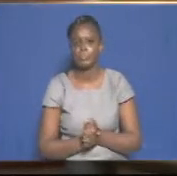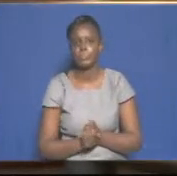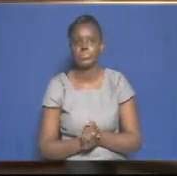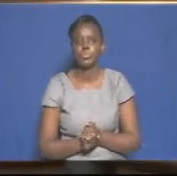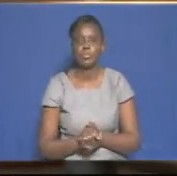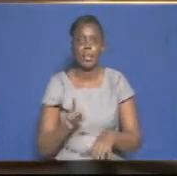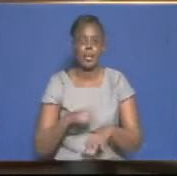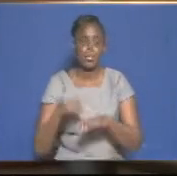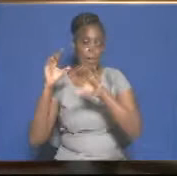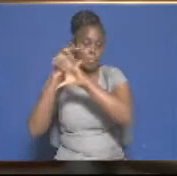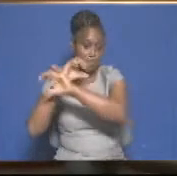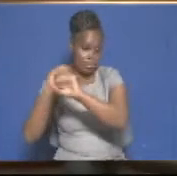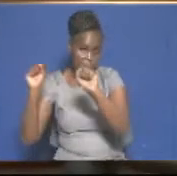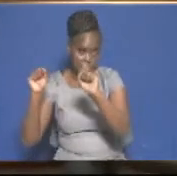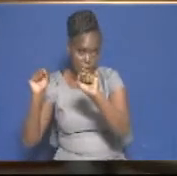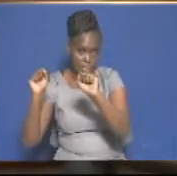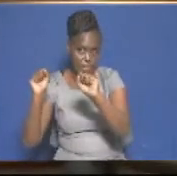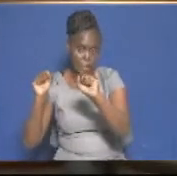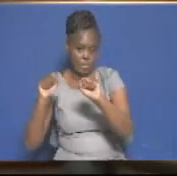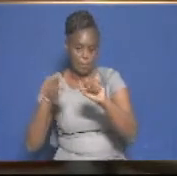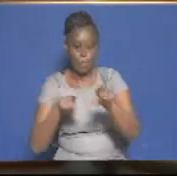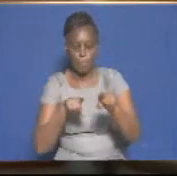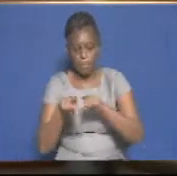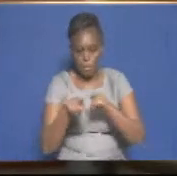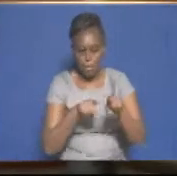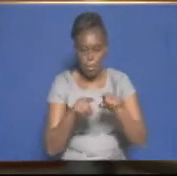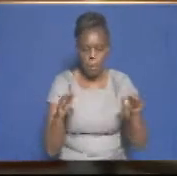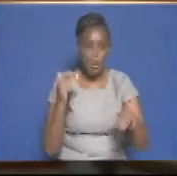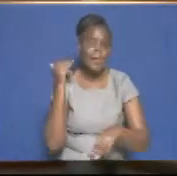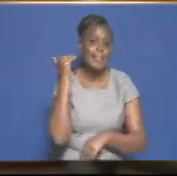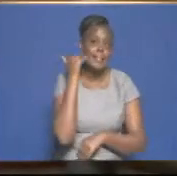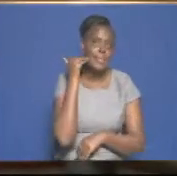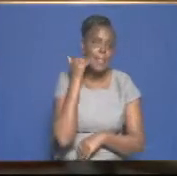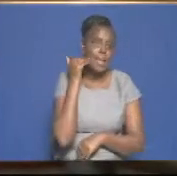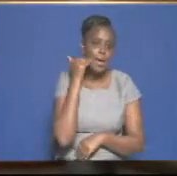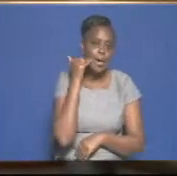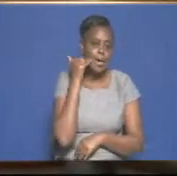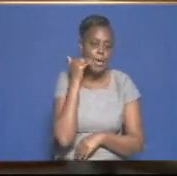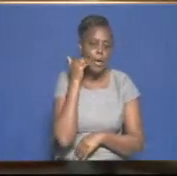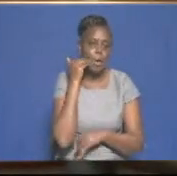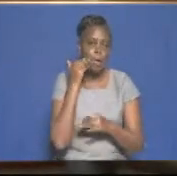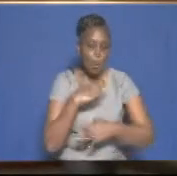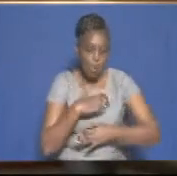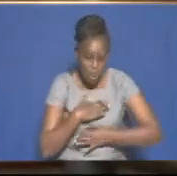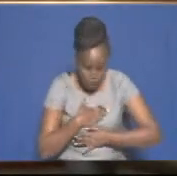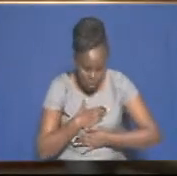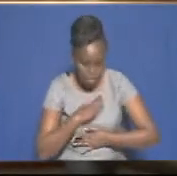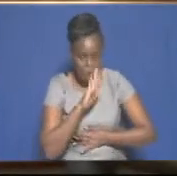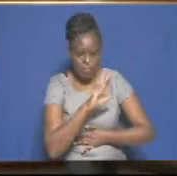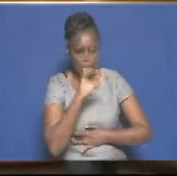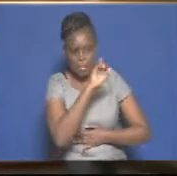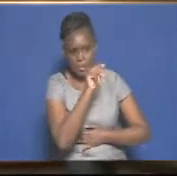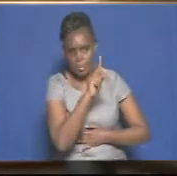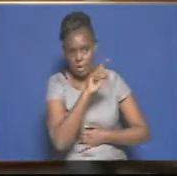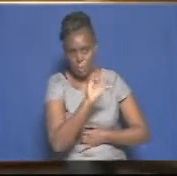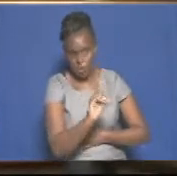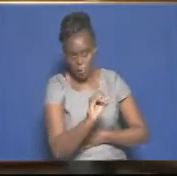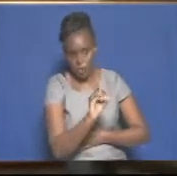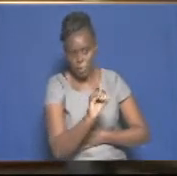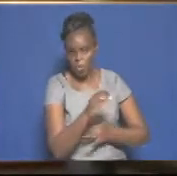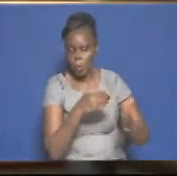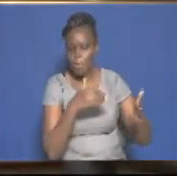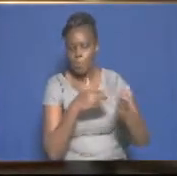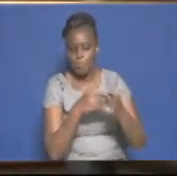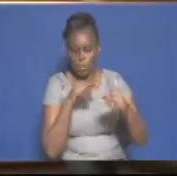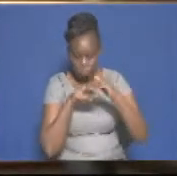President visited Siaya, and Honorable Chakoyo, I read in the papers that he was denied entry